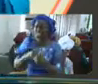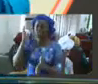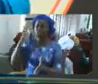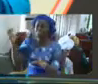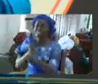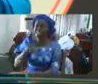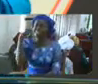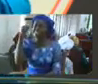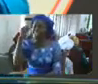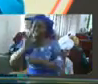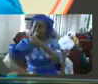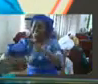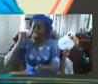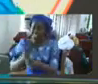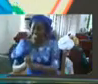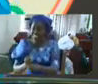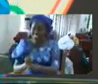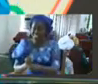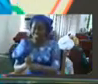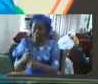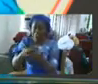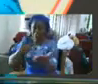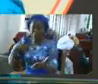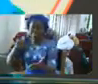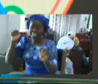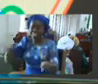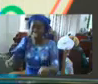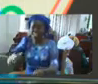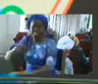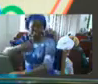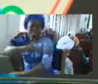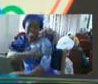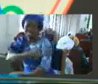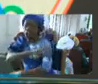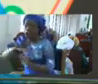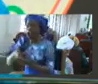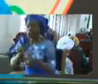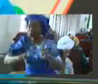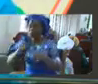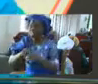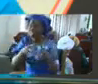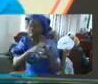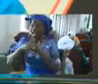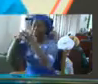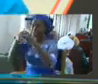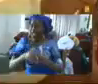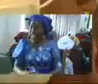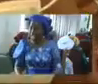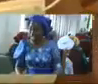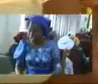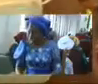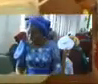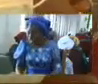years to vaccinate all people in America. I said, God have mercy.